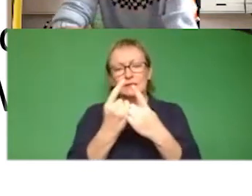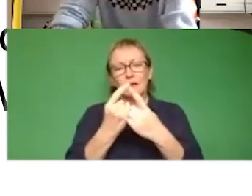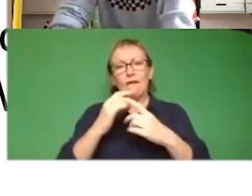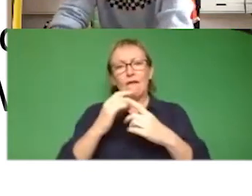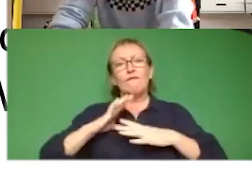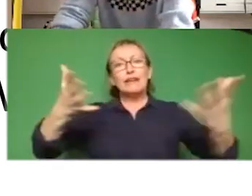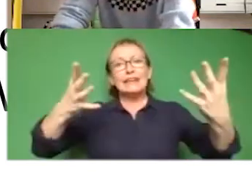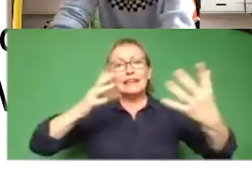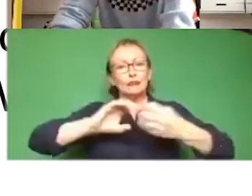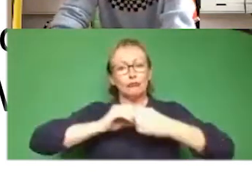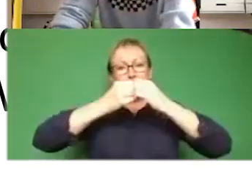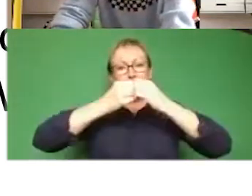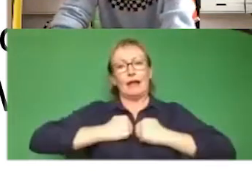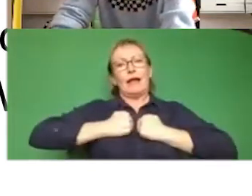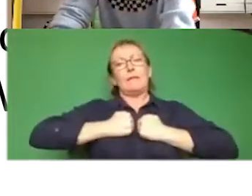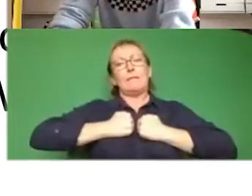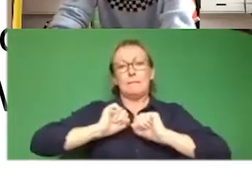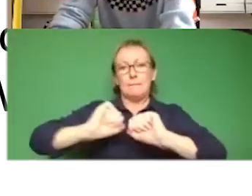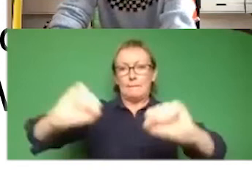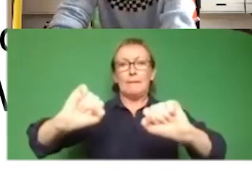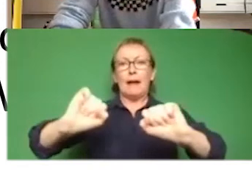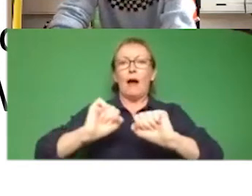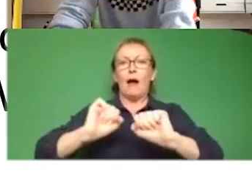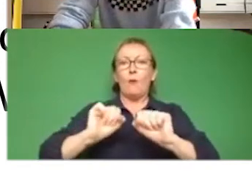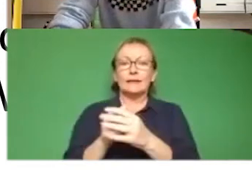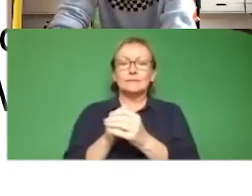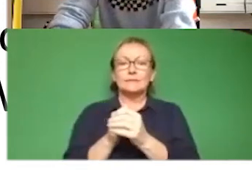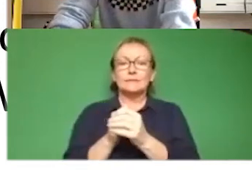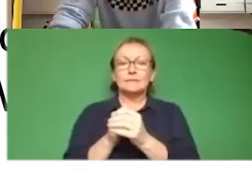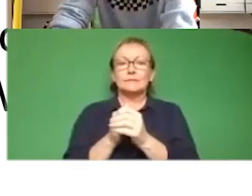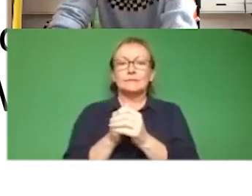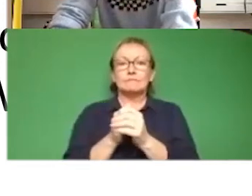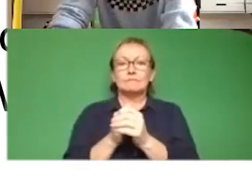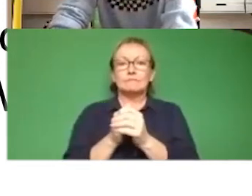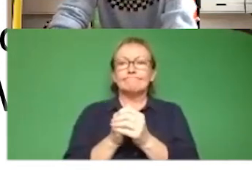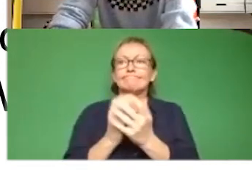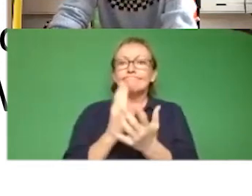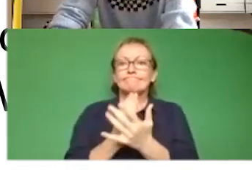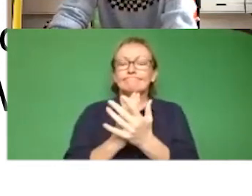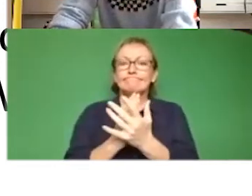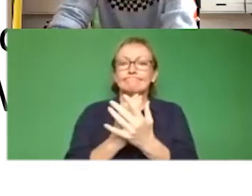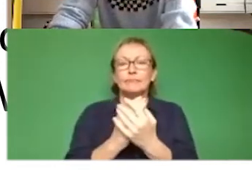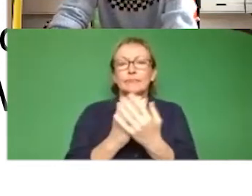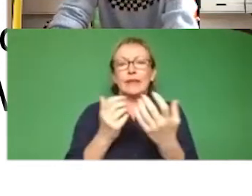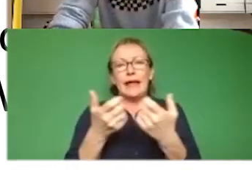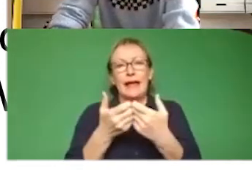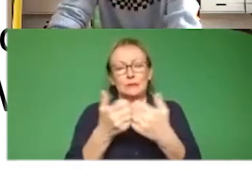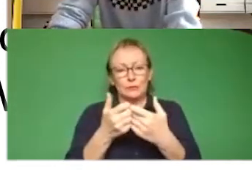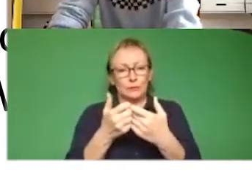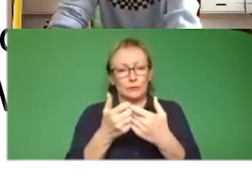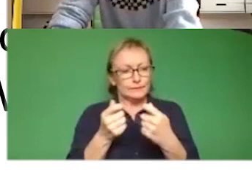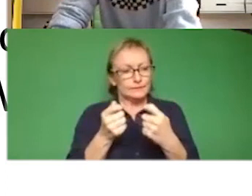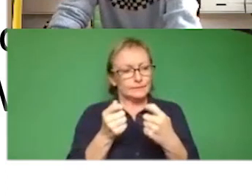creatively to do it in our way. I think that was the biggest drive. to be quite specific